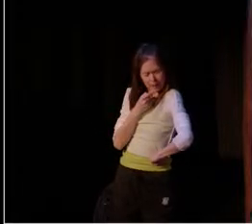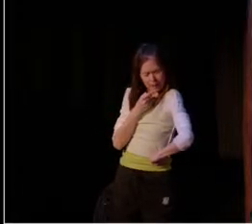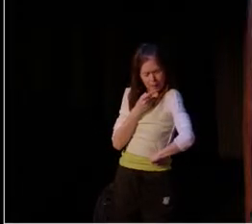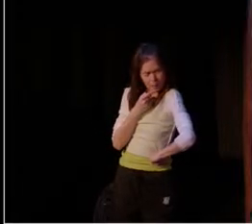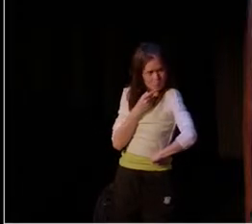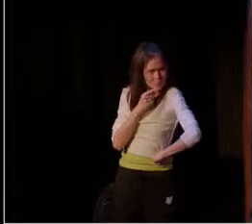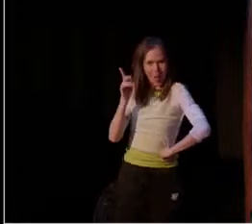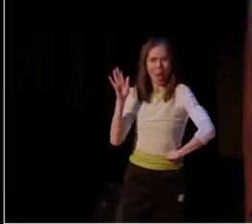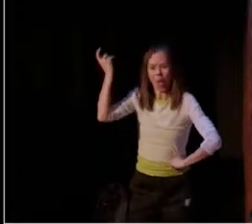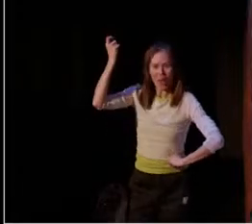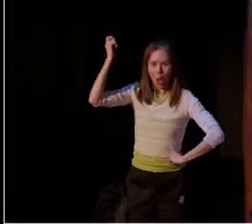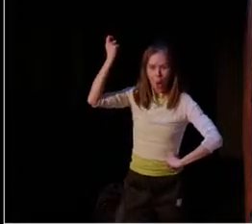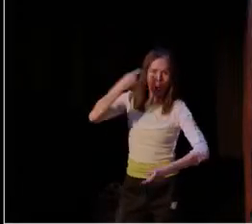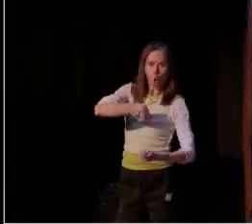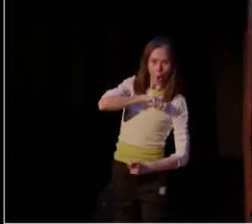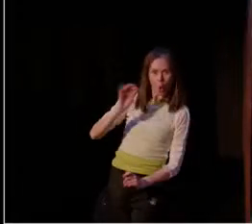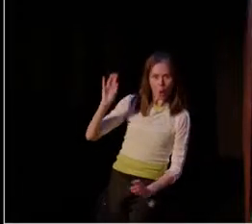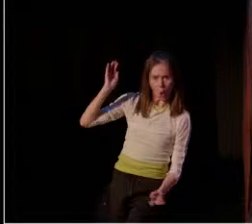Hola.